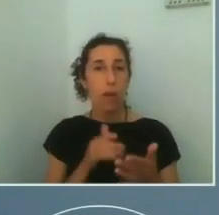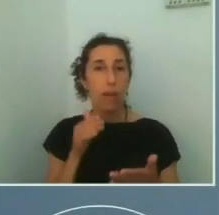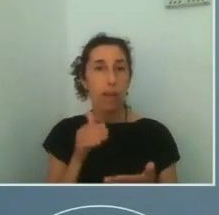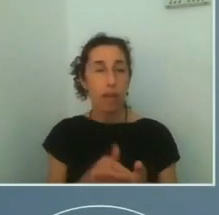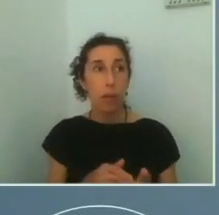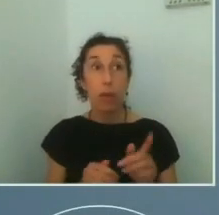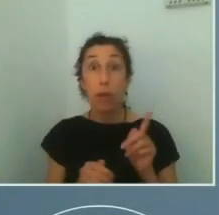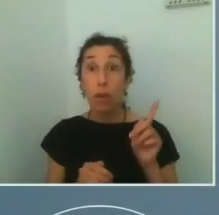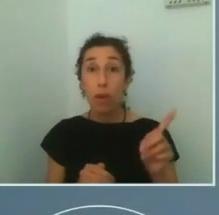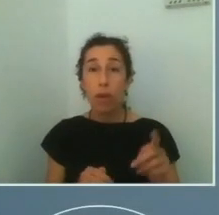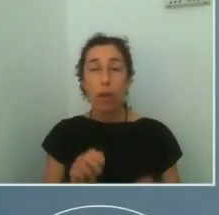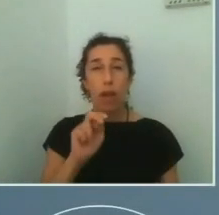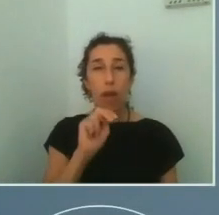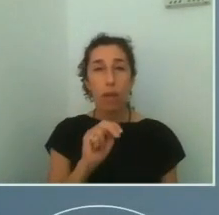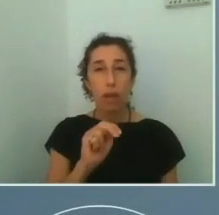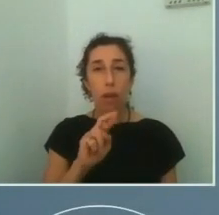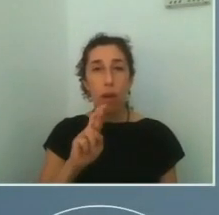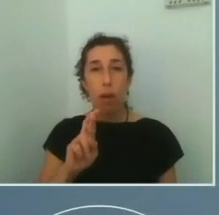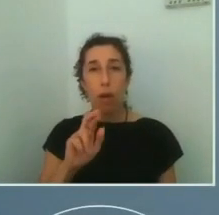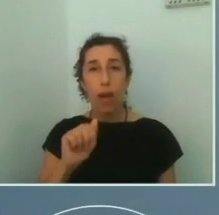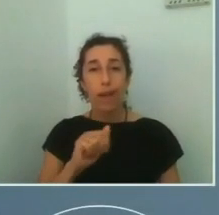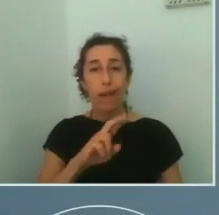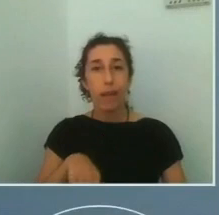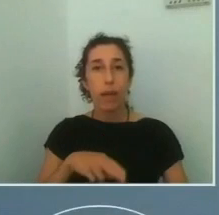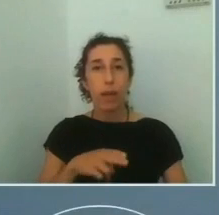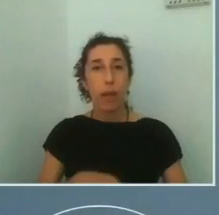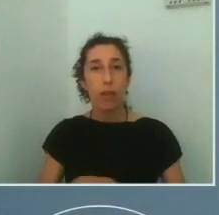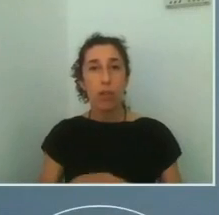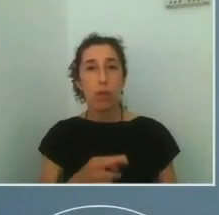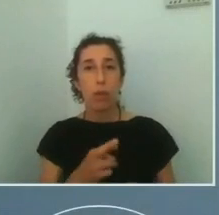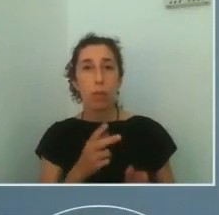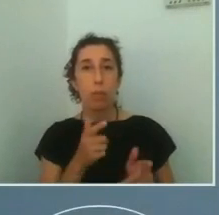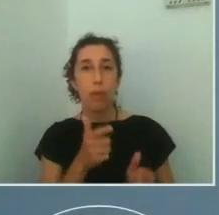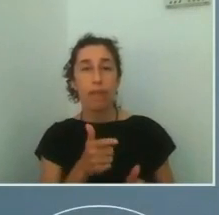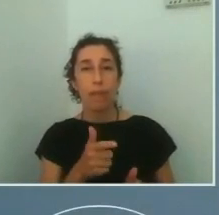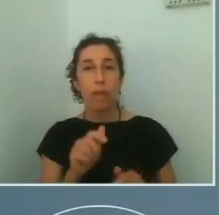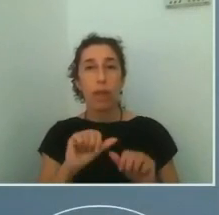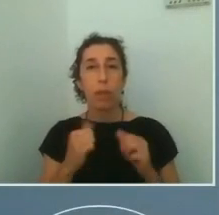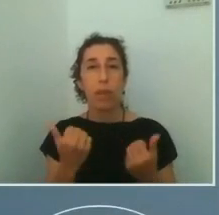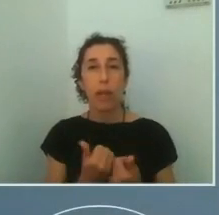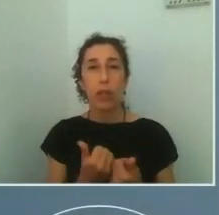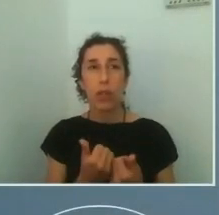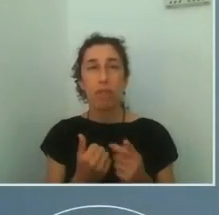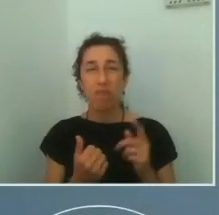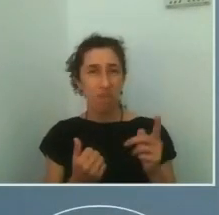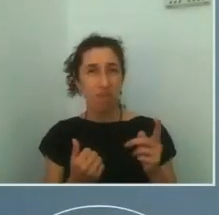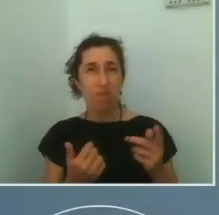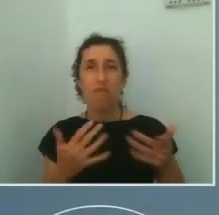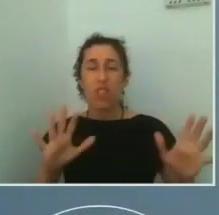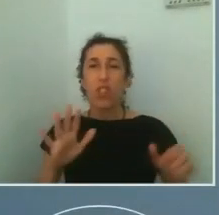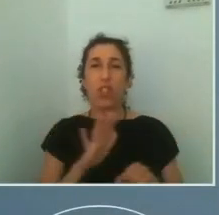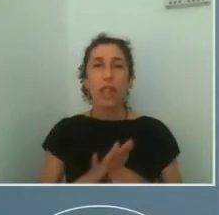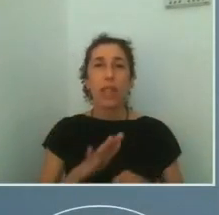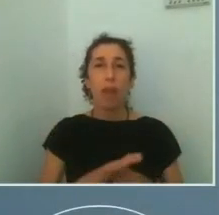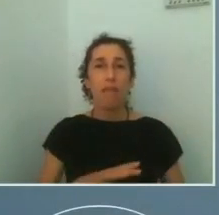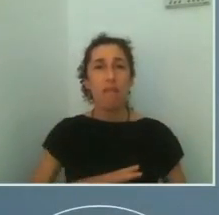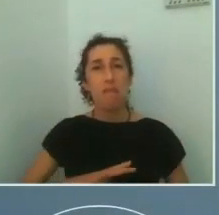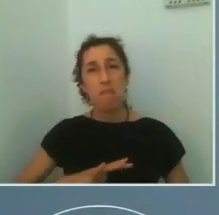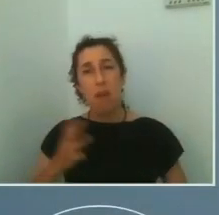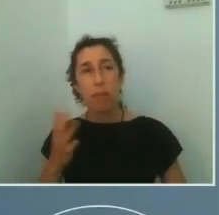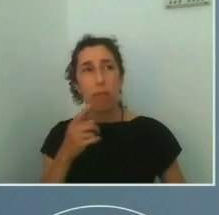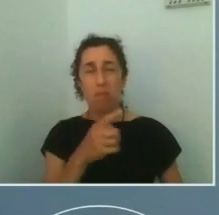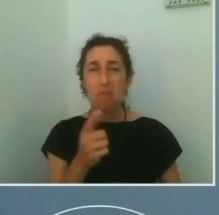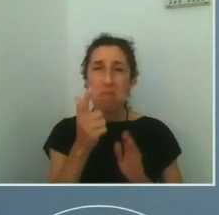an organization. But as she said, if the fraud and corruption is so widespread throughout